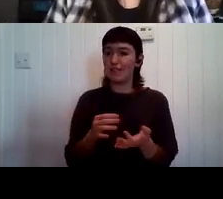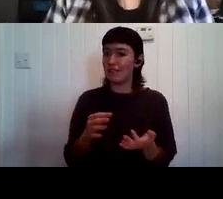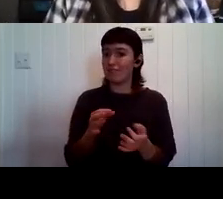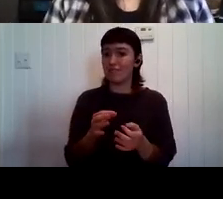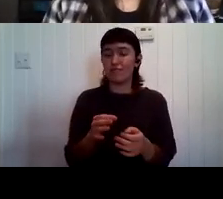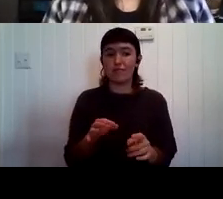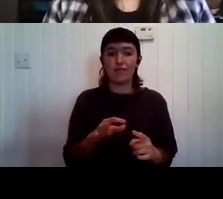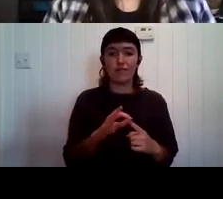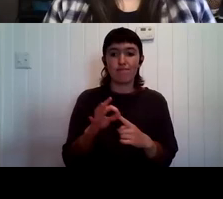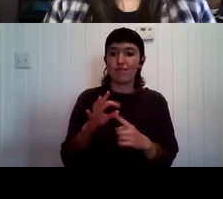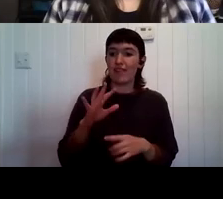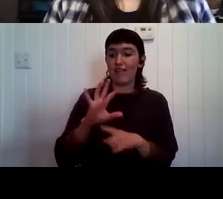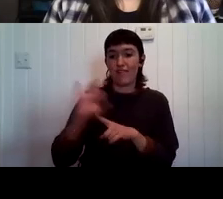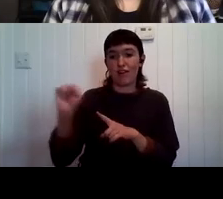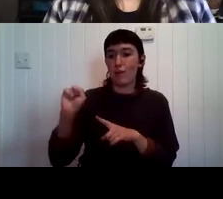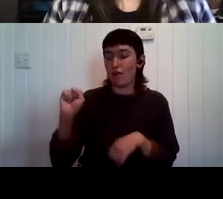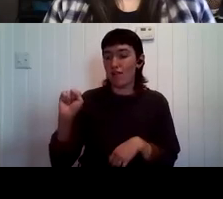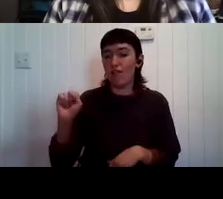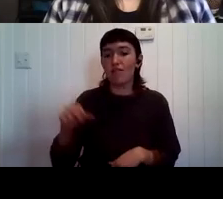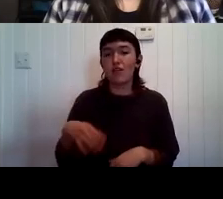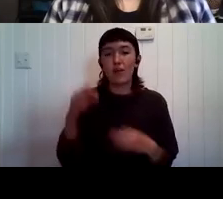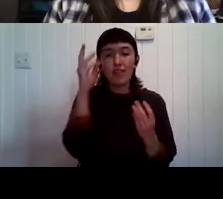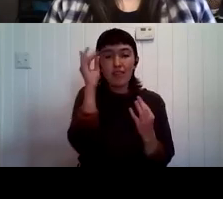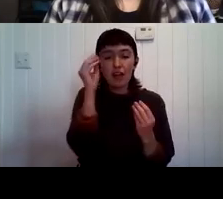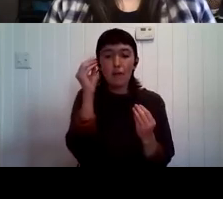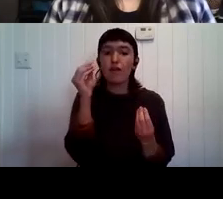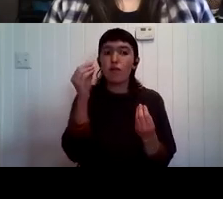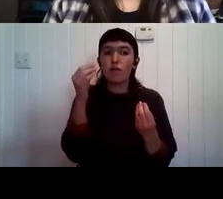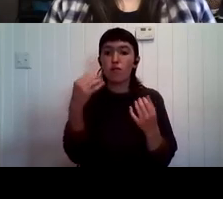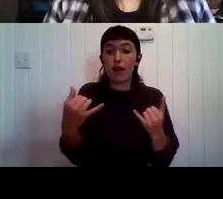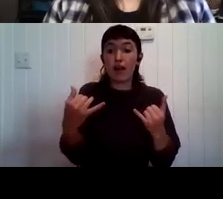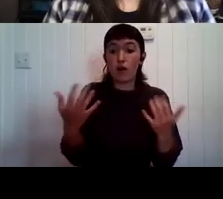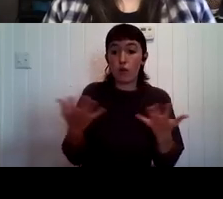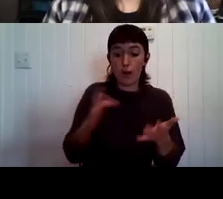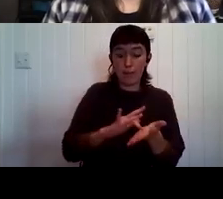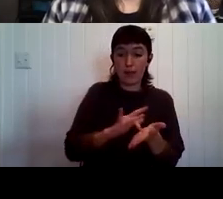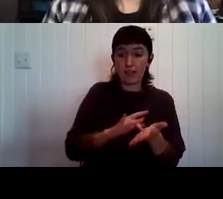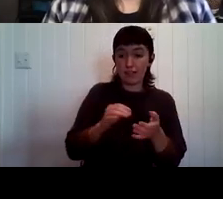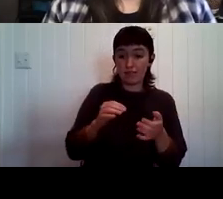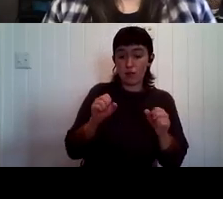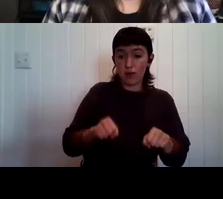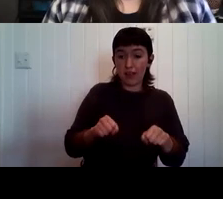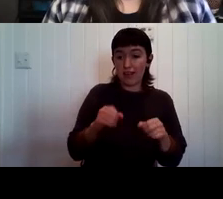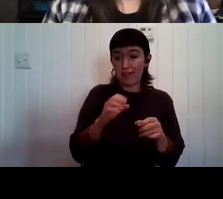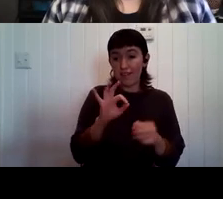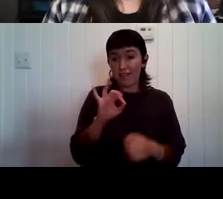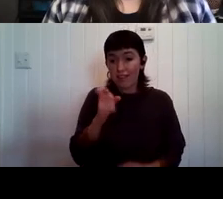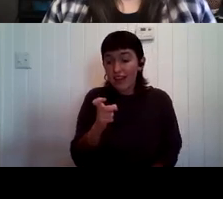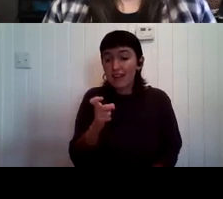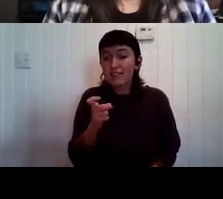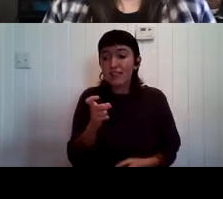phenomenal. If you think about what we have at our disposal today versus 100 years ago or 200 years ago,